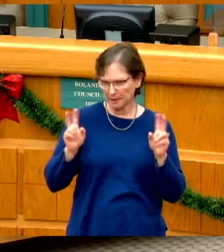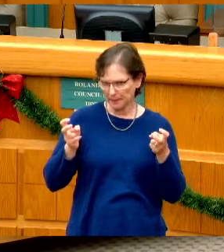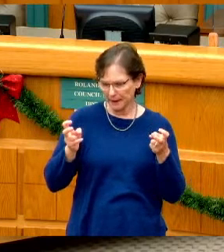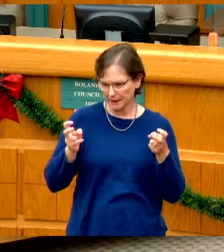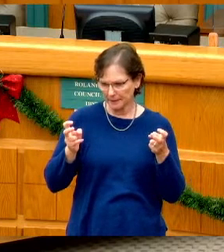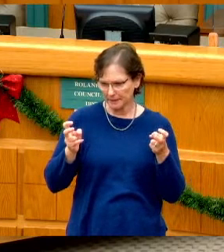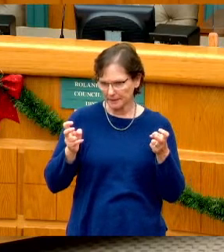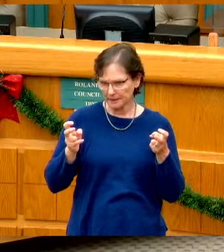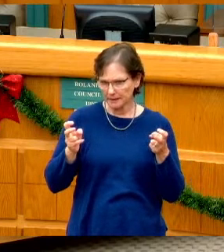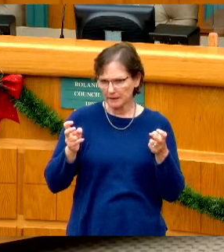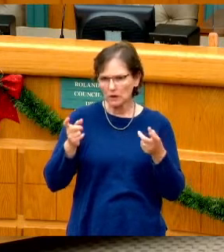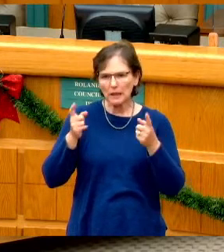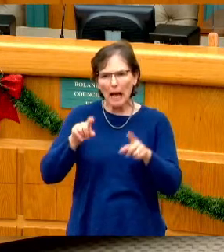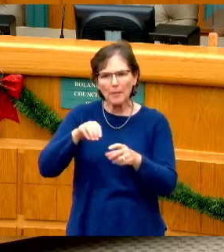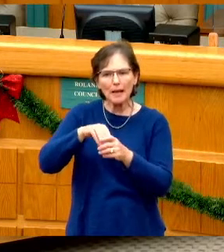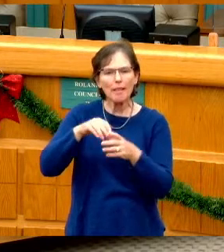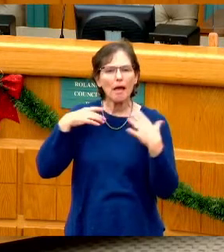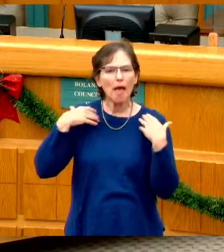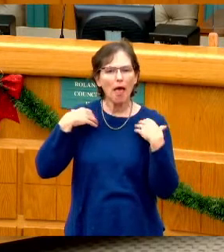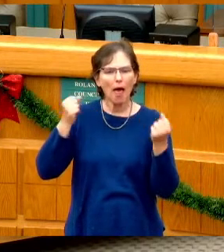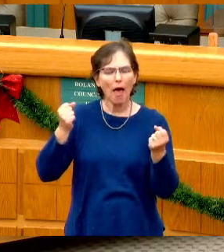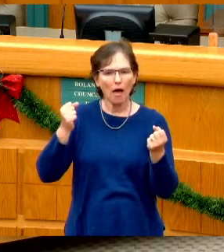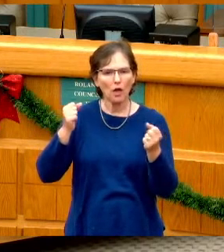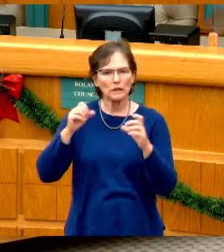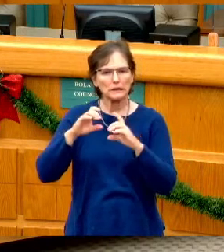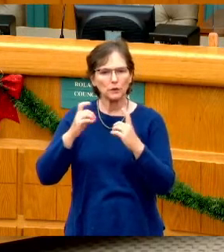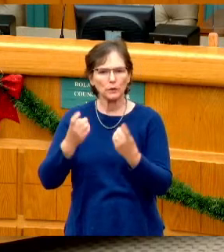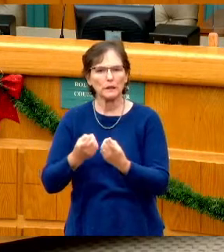what's going on at the health district with